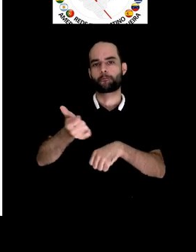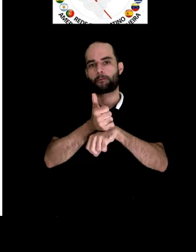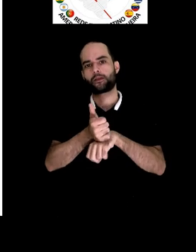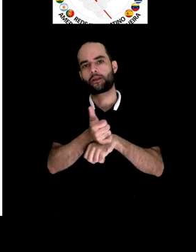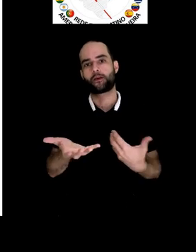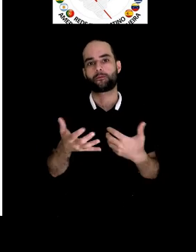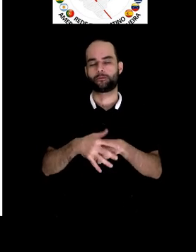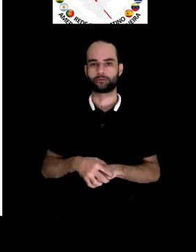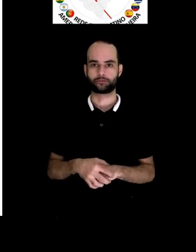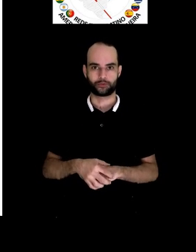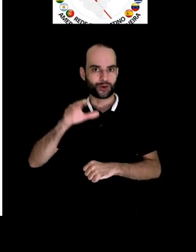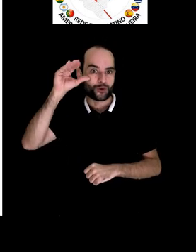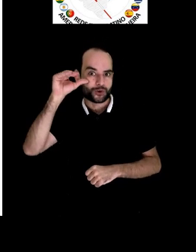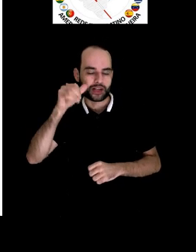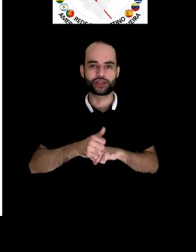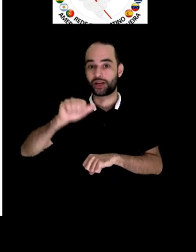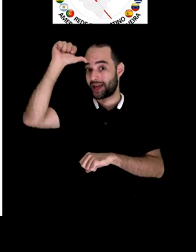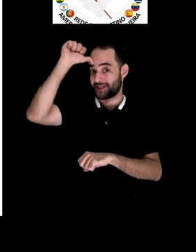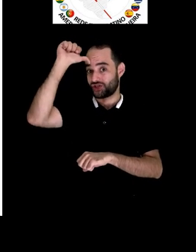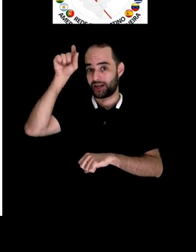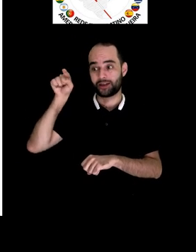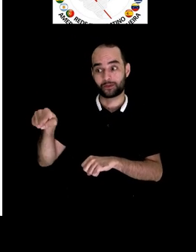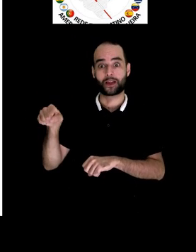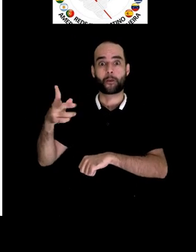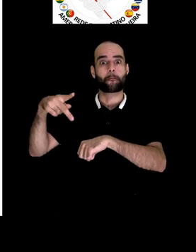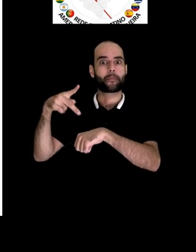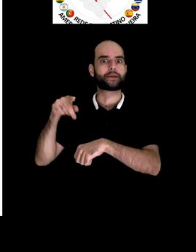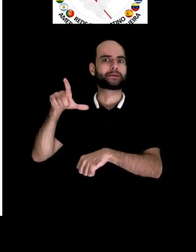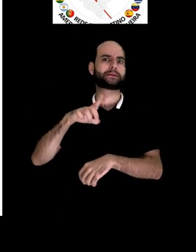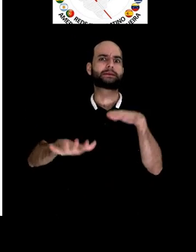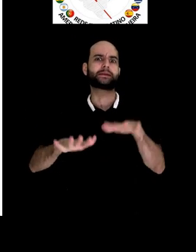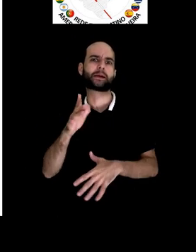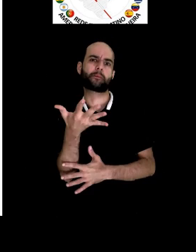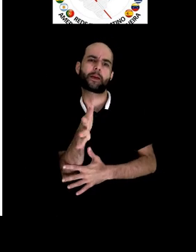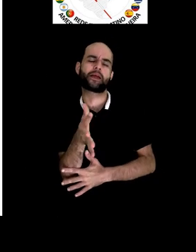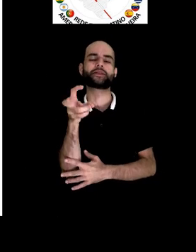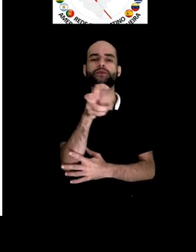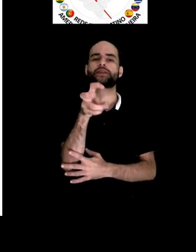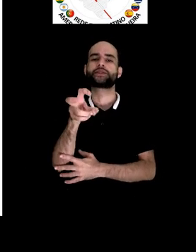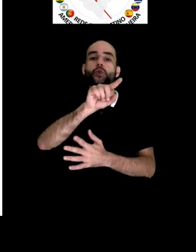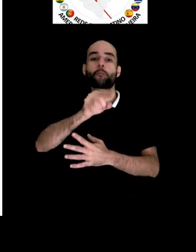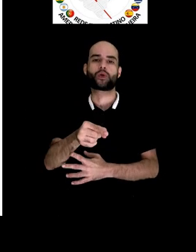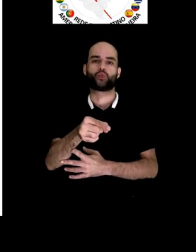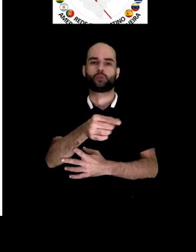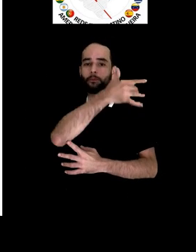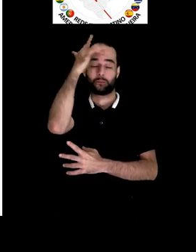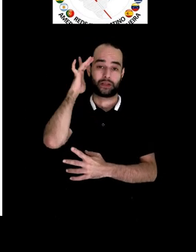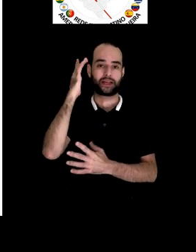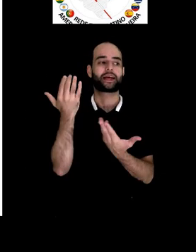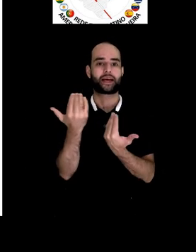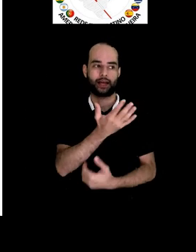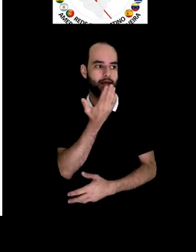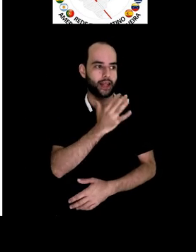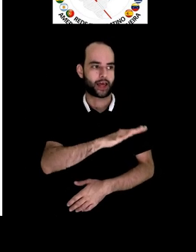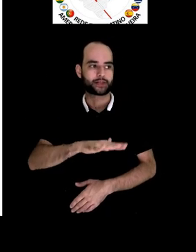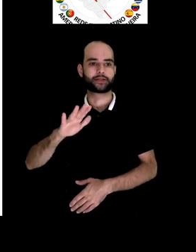individuals. Two lines below, on the left, is a colorful photograph of two young black men. The one